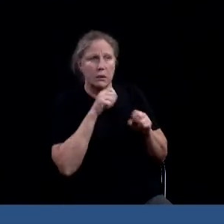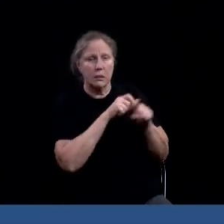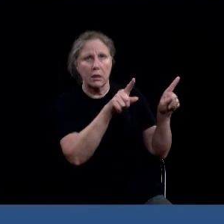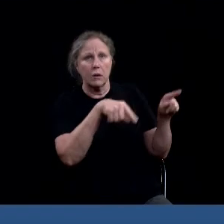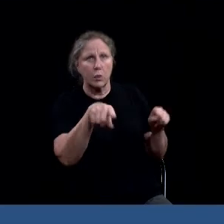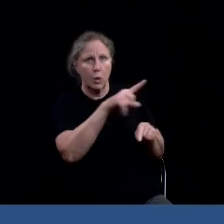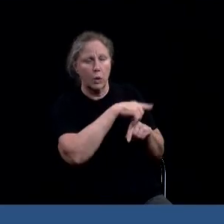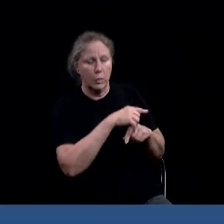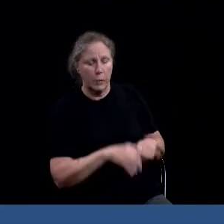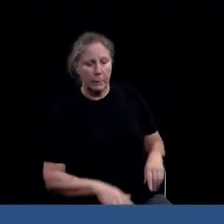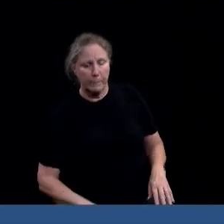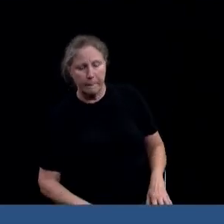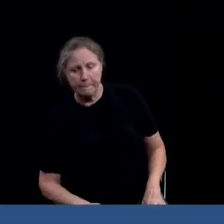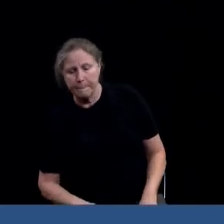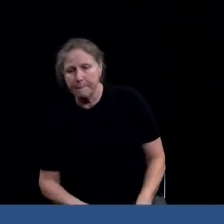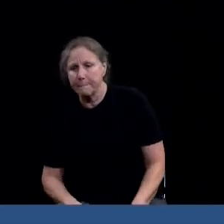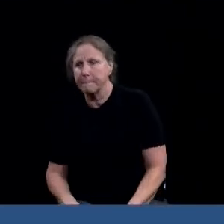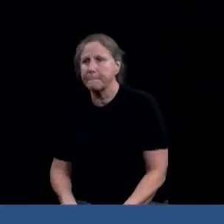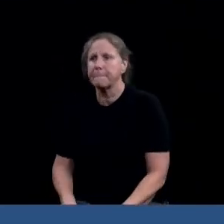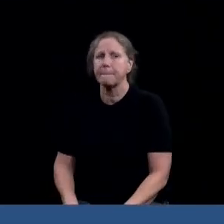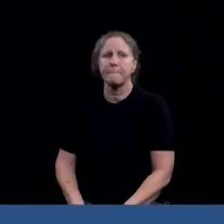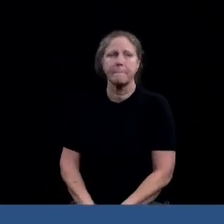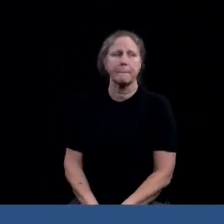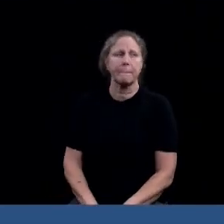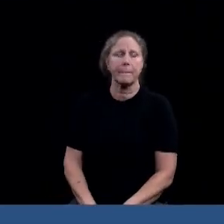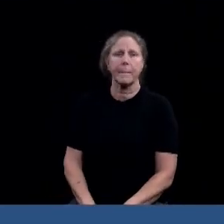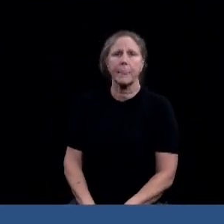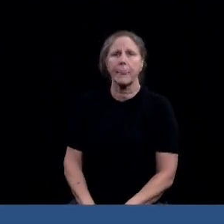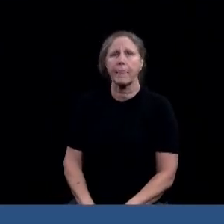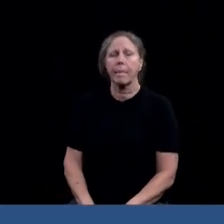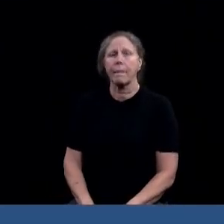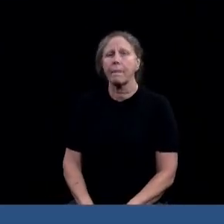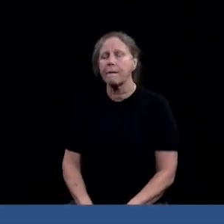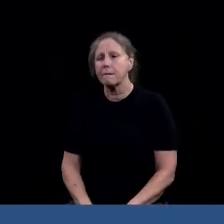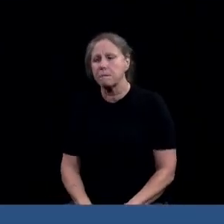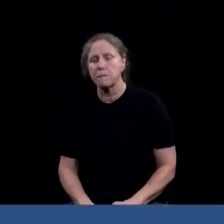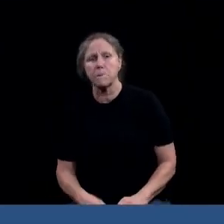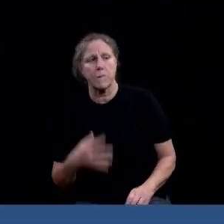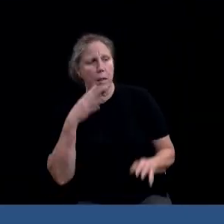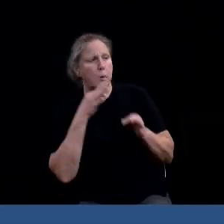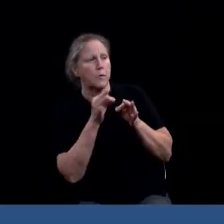I have it, Millette. I'll forward it. Okay, thank you.